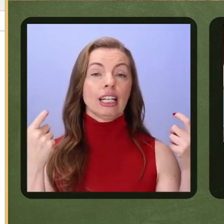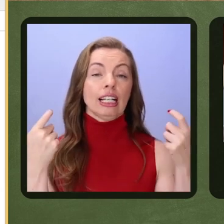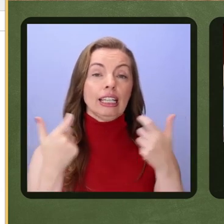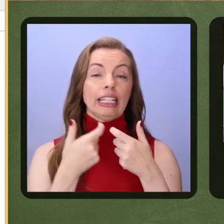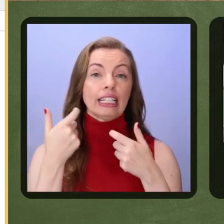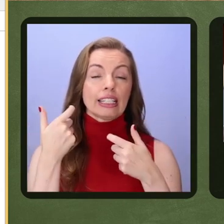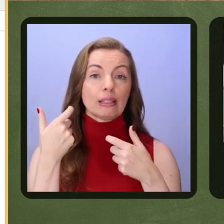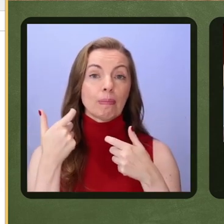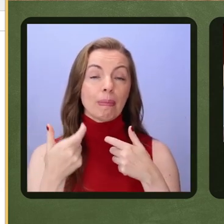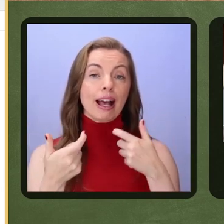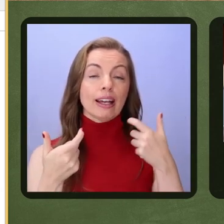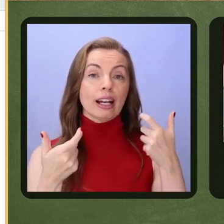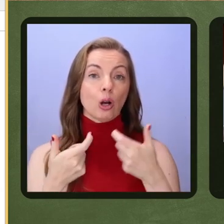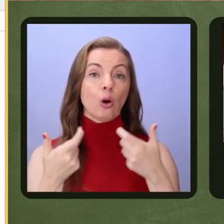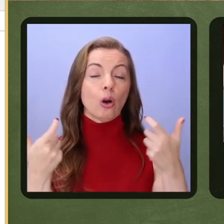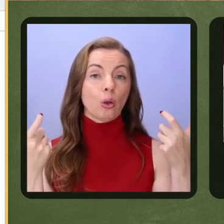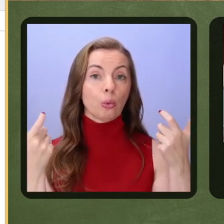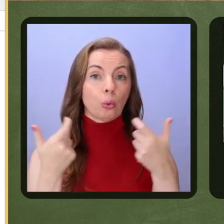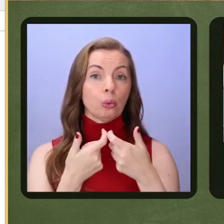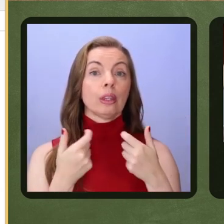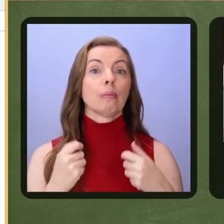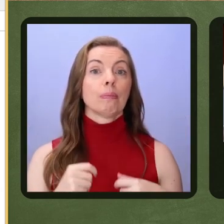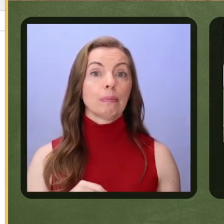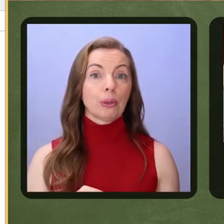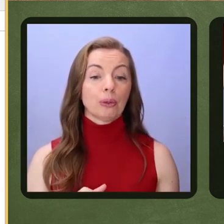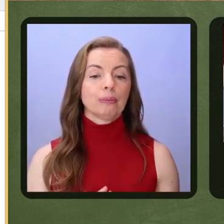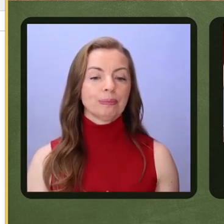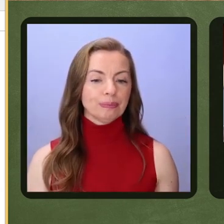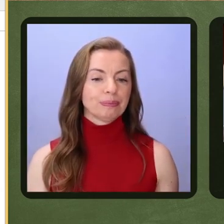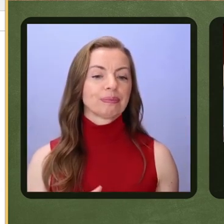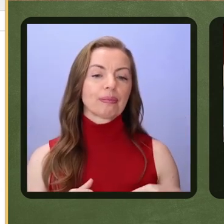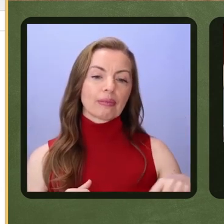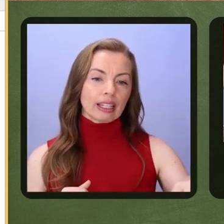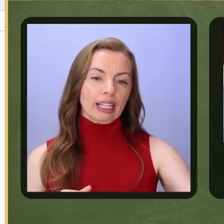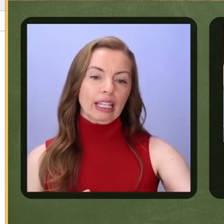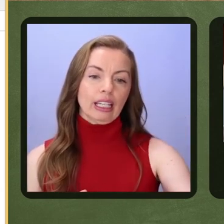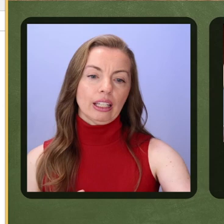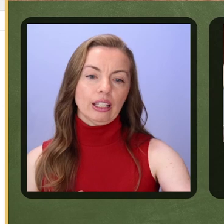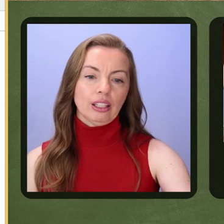she links para o pro. Hmm?